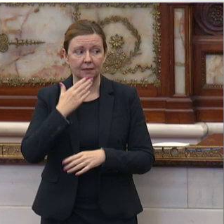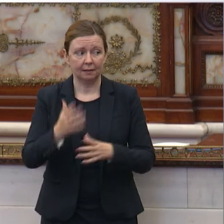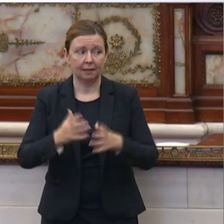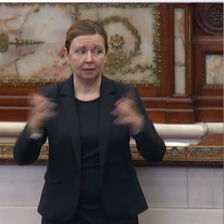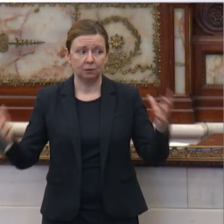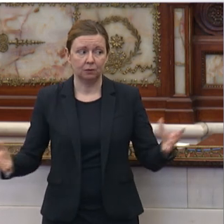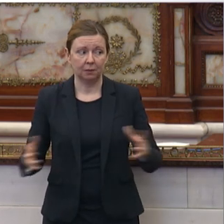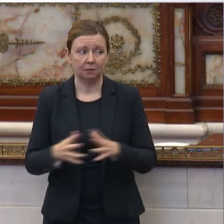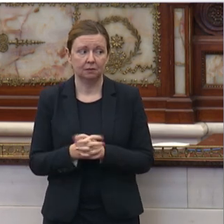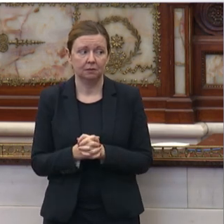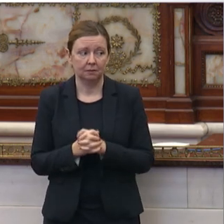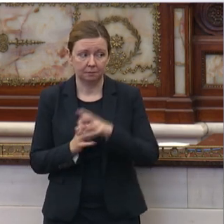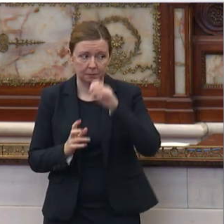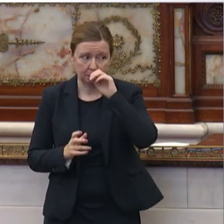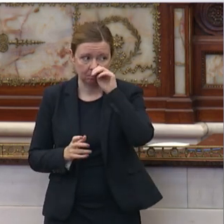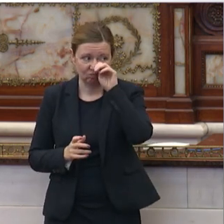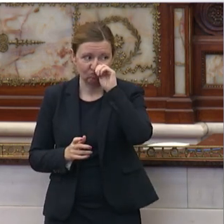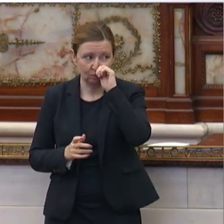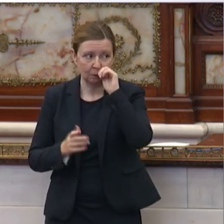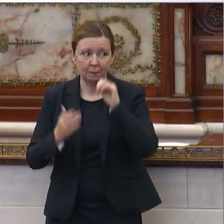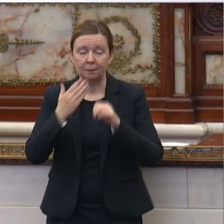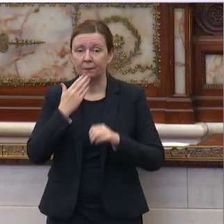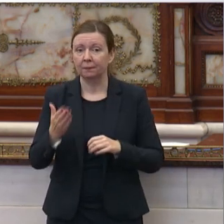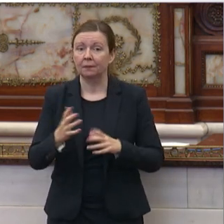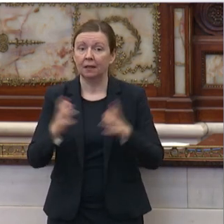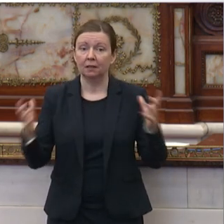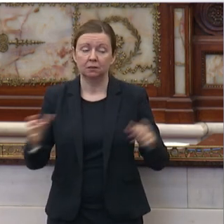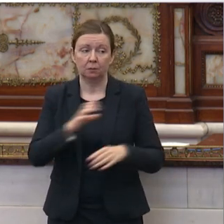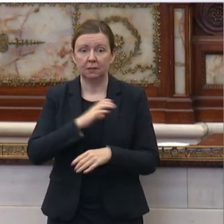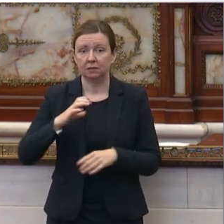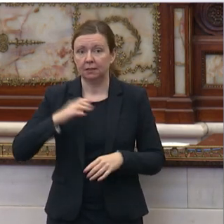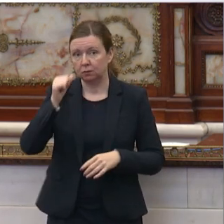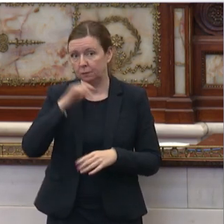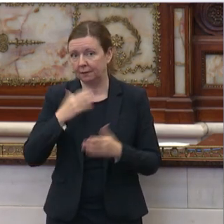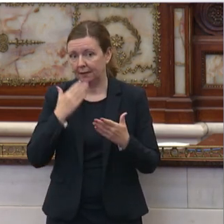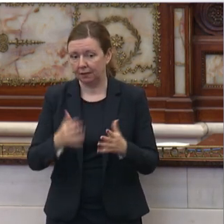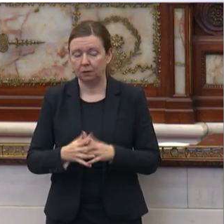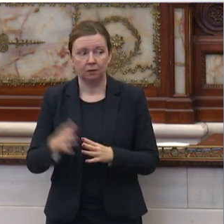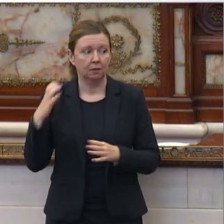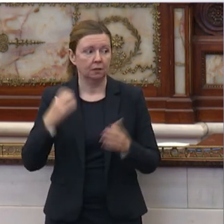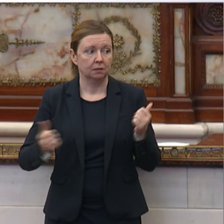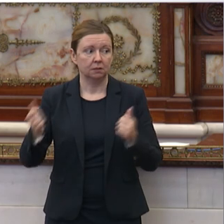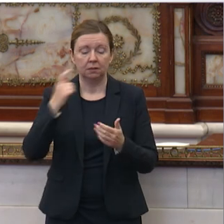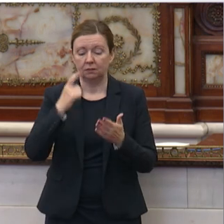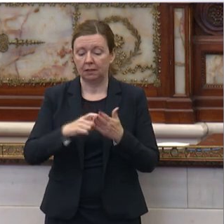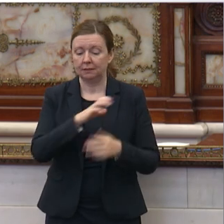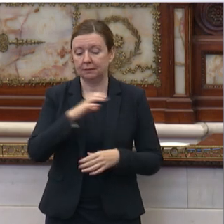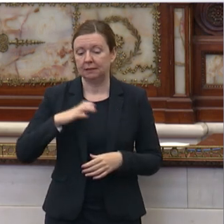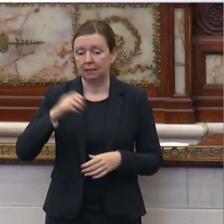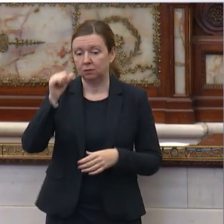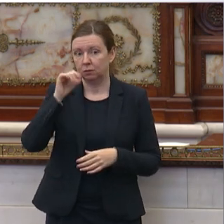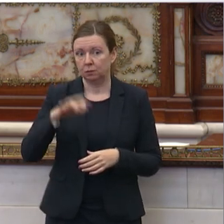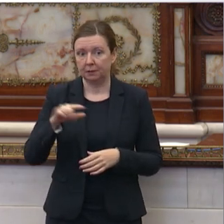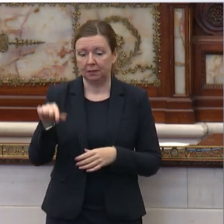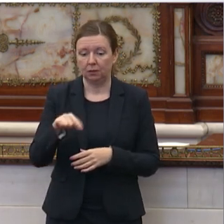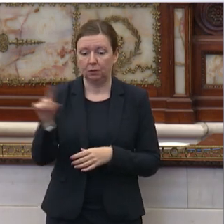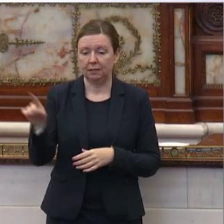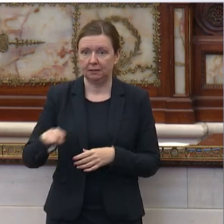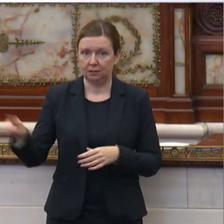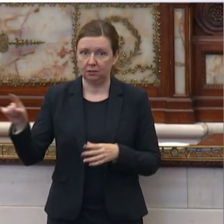much. Thank you. Thank you so much, Councilwoman. Chair recognizes Councilwoman Kiona Sanchez.